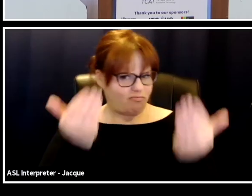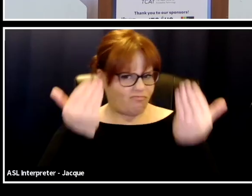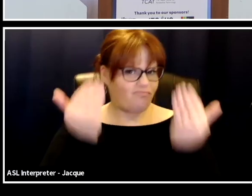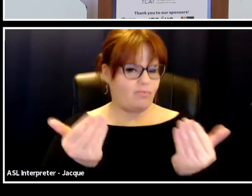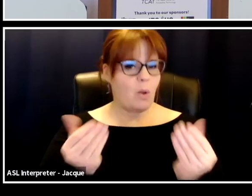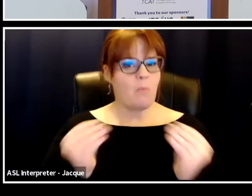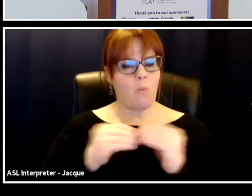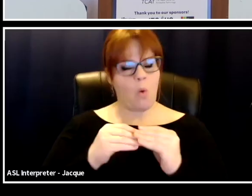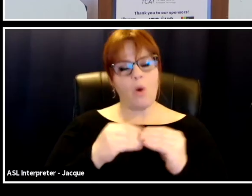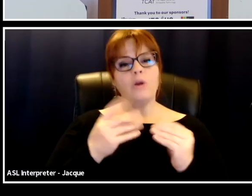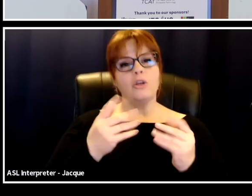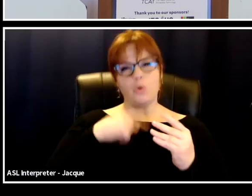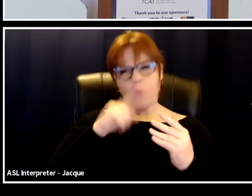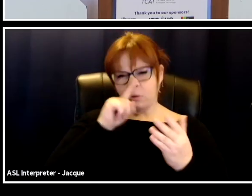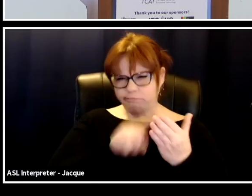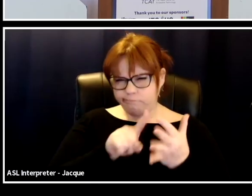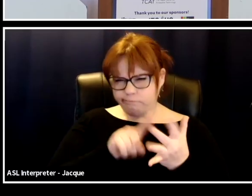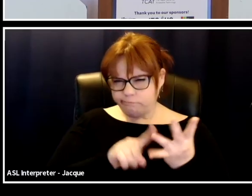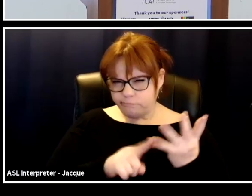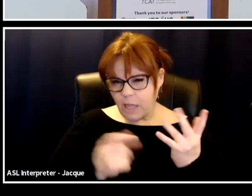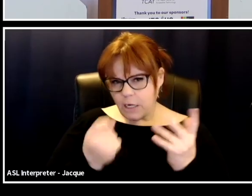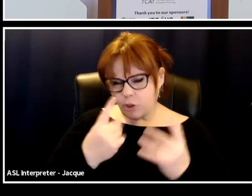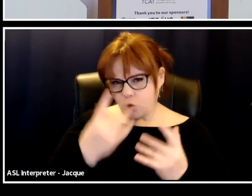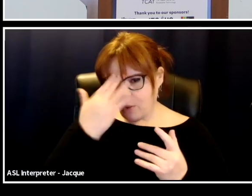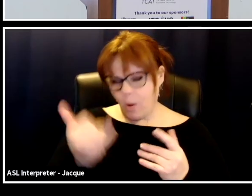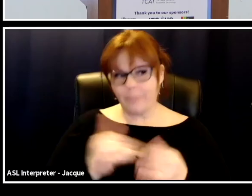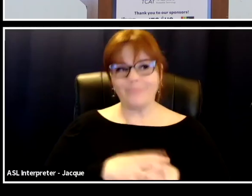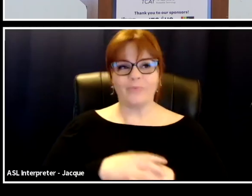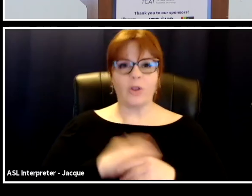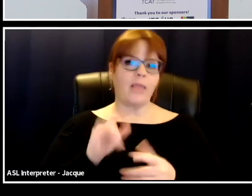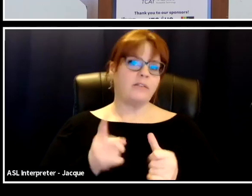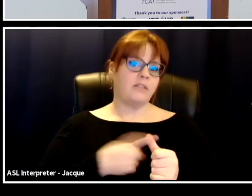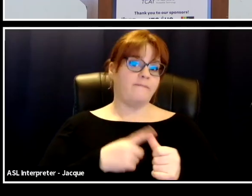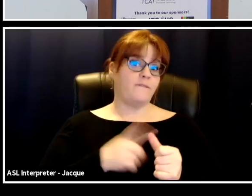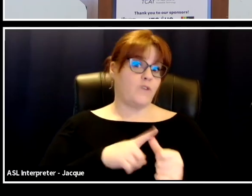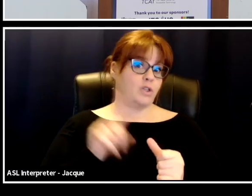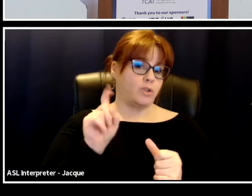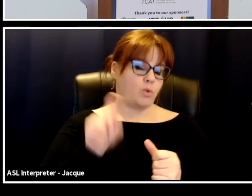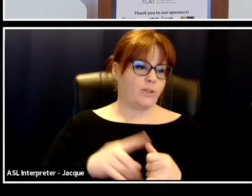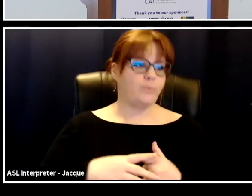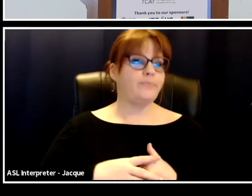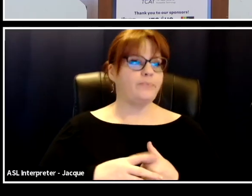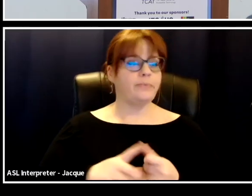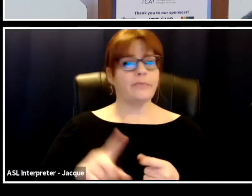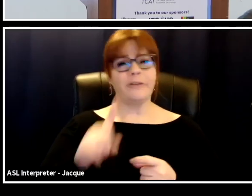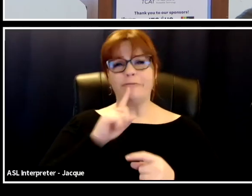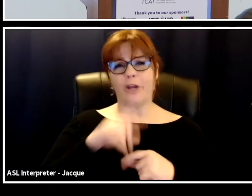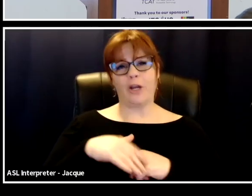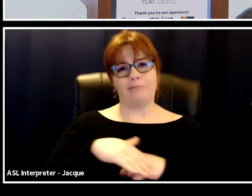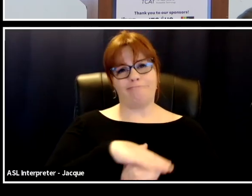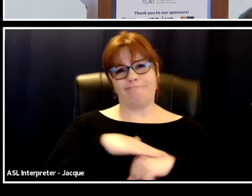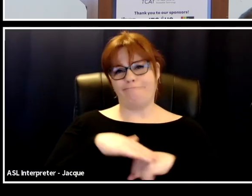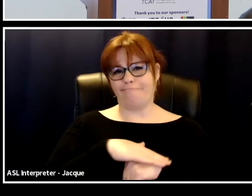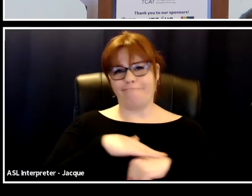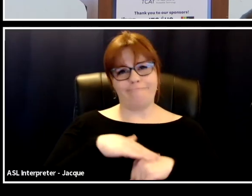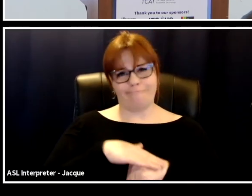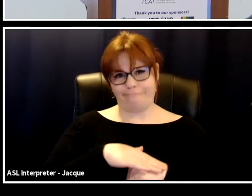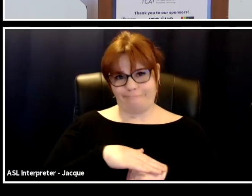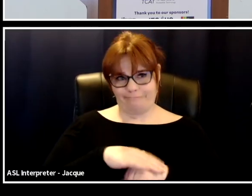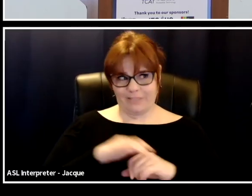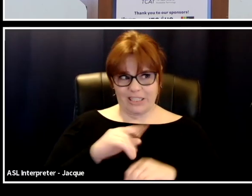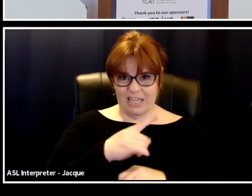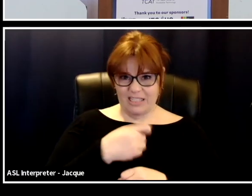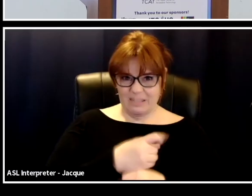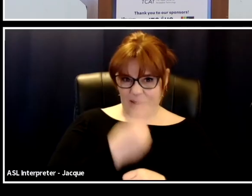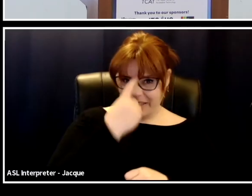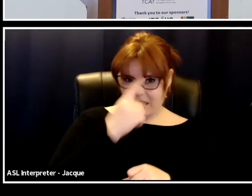of dive into that and dig into that and understand why. So that's kind of the first question. So like very, very top level, you know, does this make